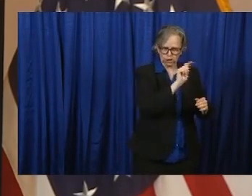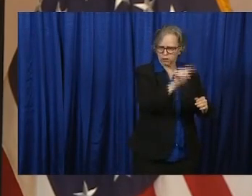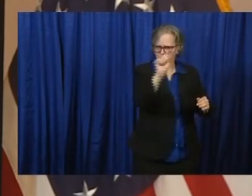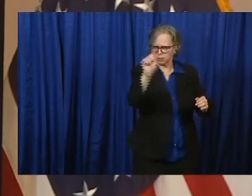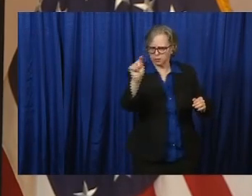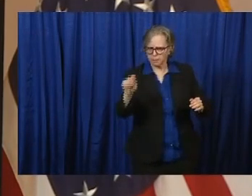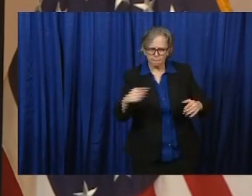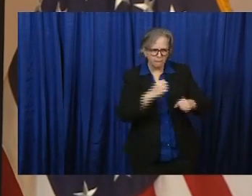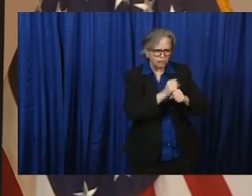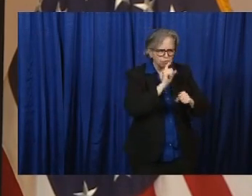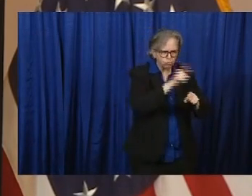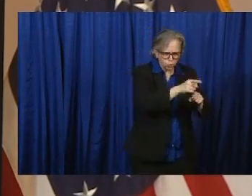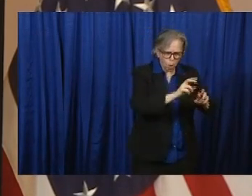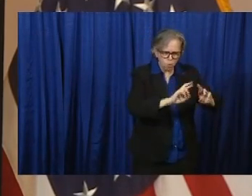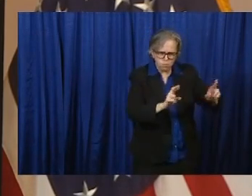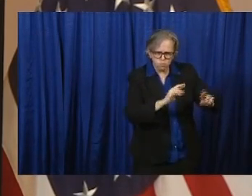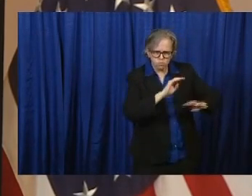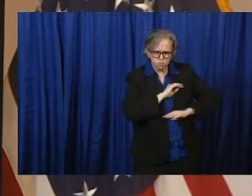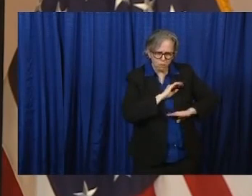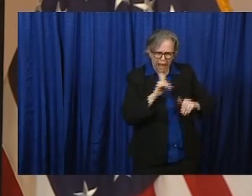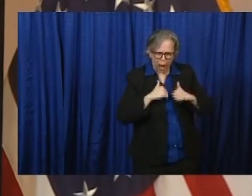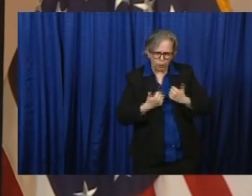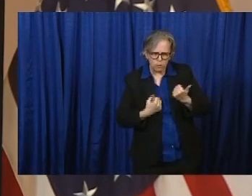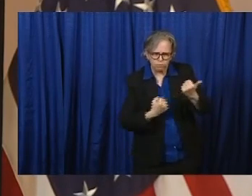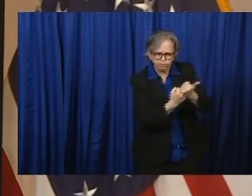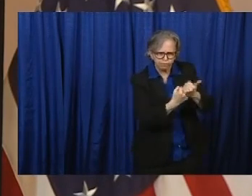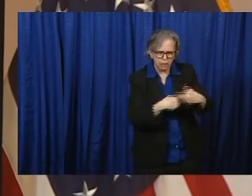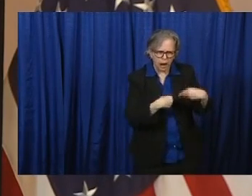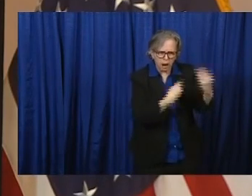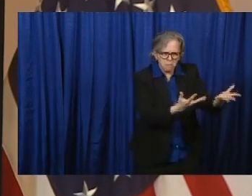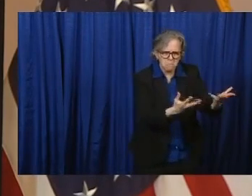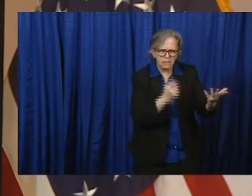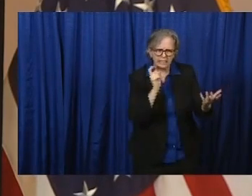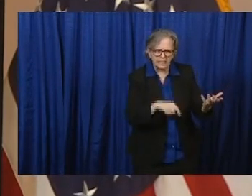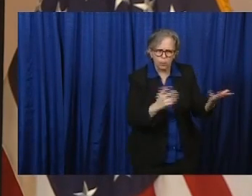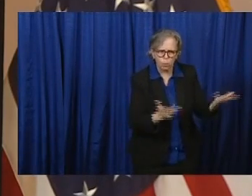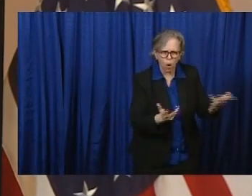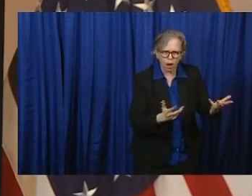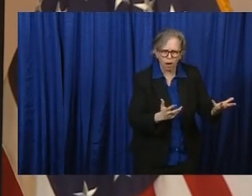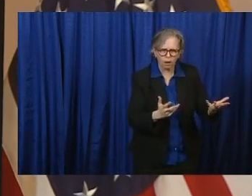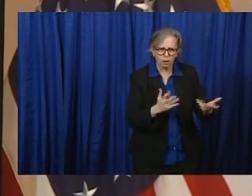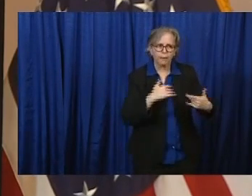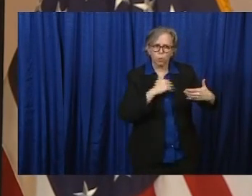right place in partnership with the Ohio Department of Health and with those regional leaders.